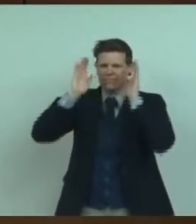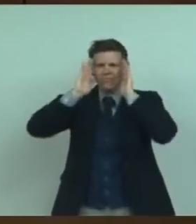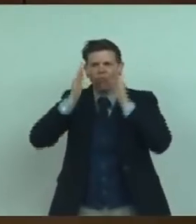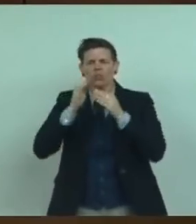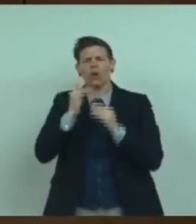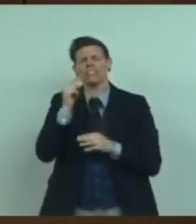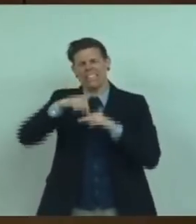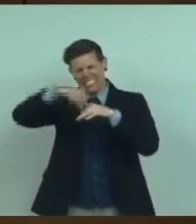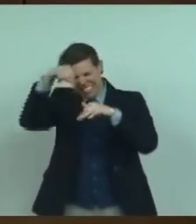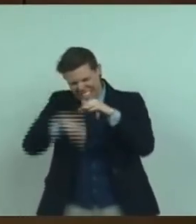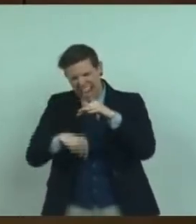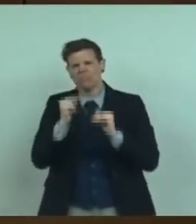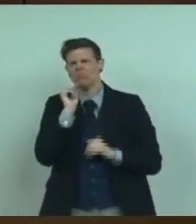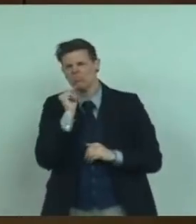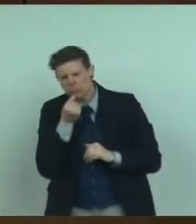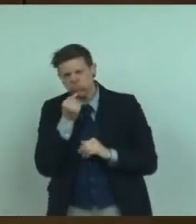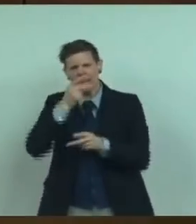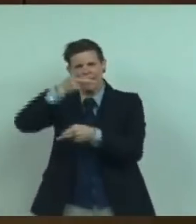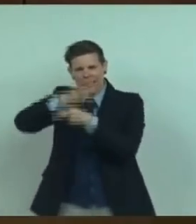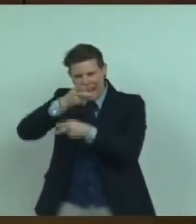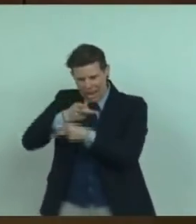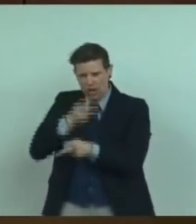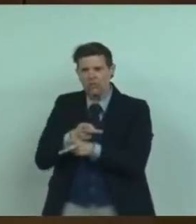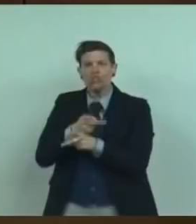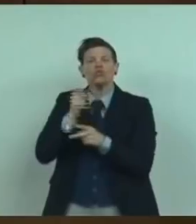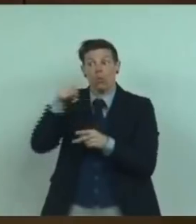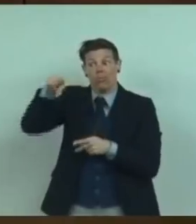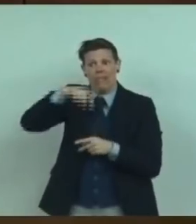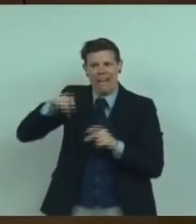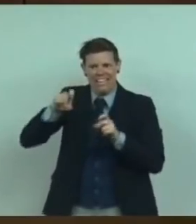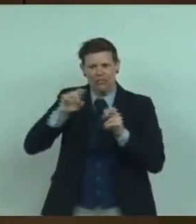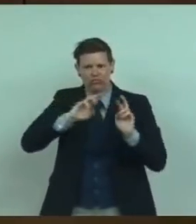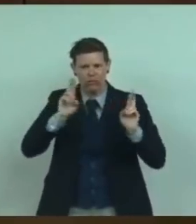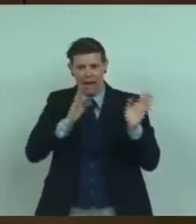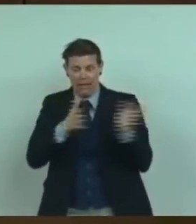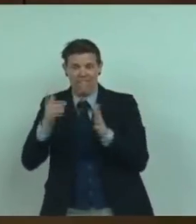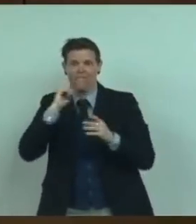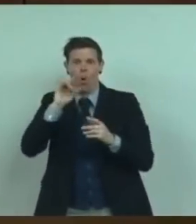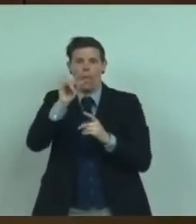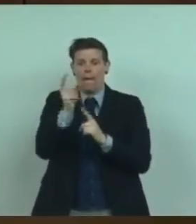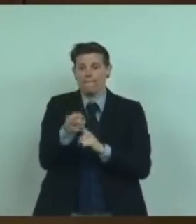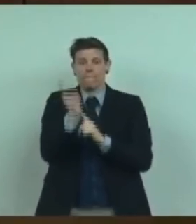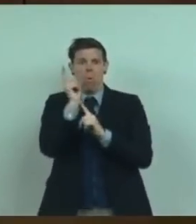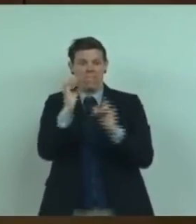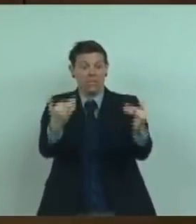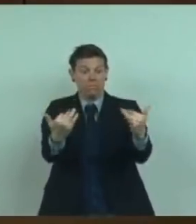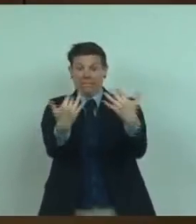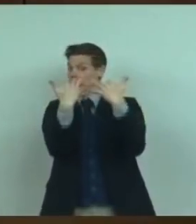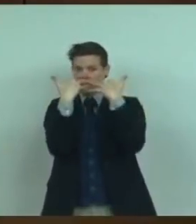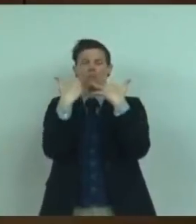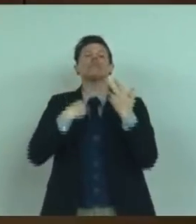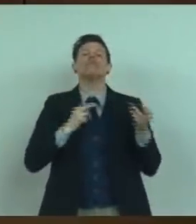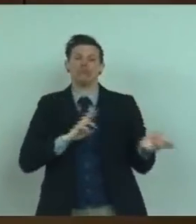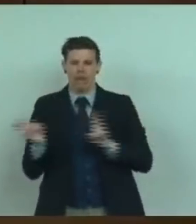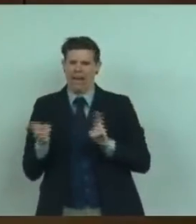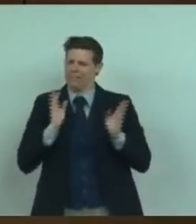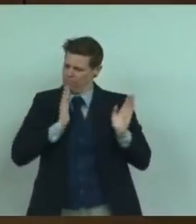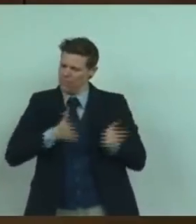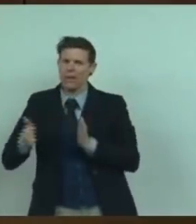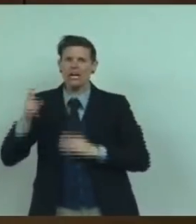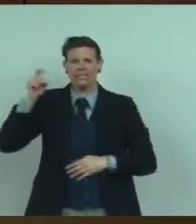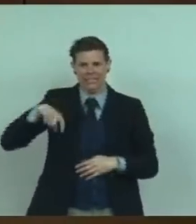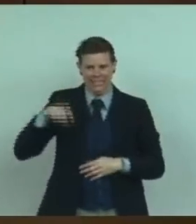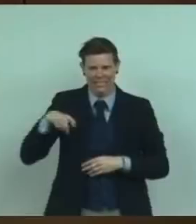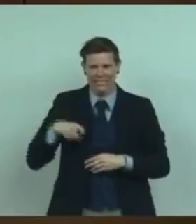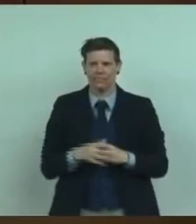to prepare for a surge. So we have absolutely now reviewed, but we have selected now with the Army Corps of